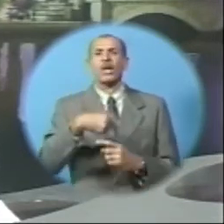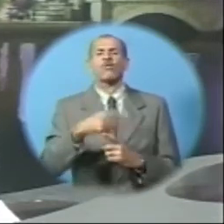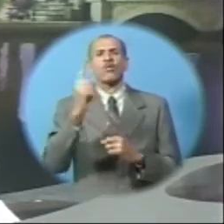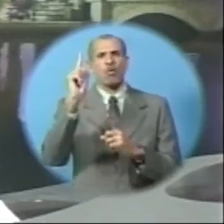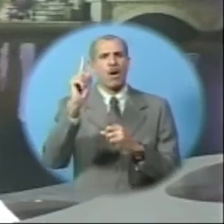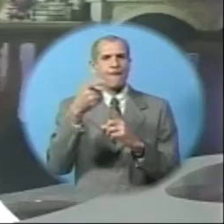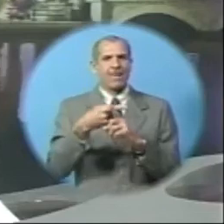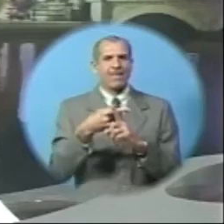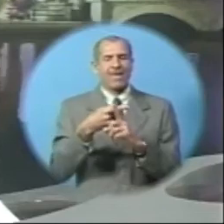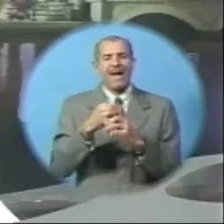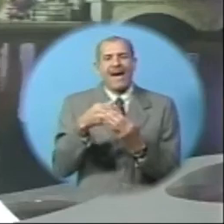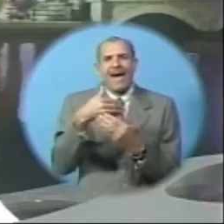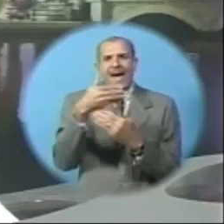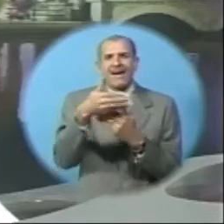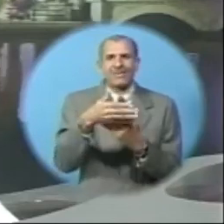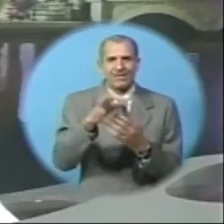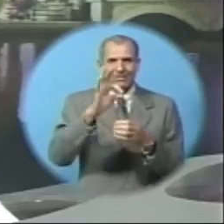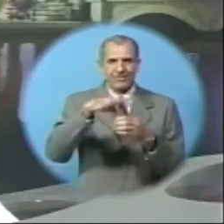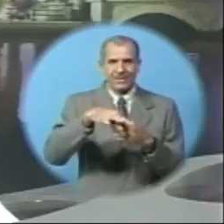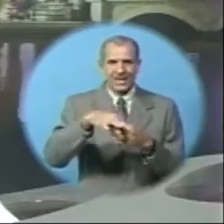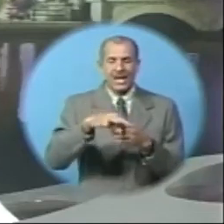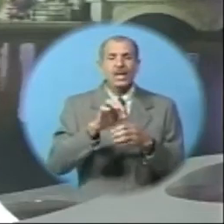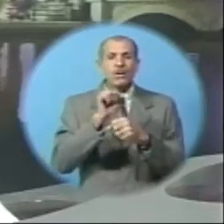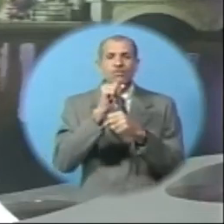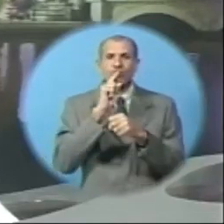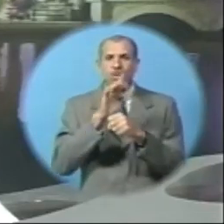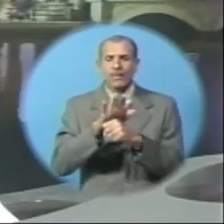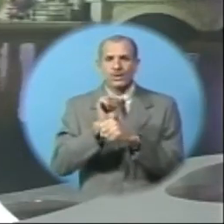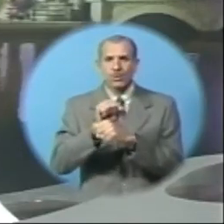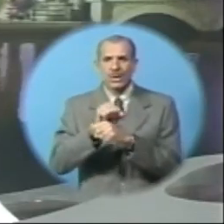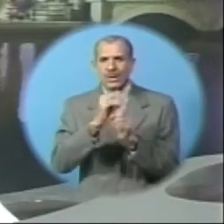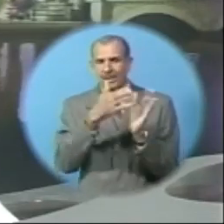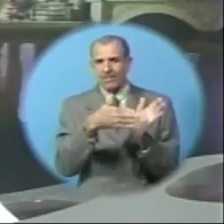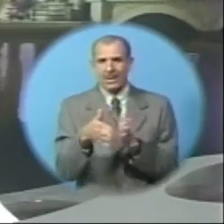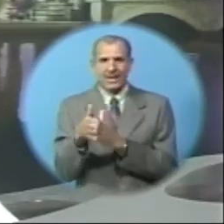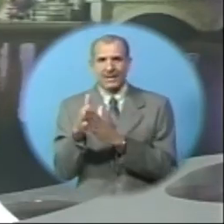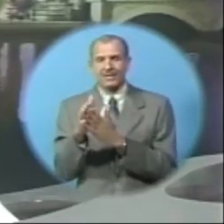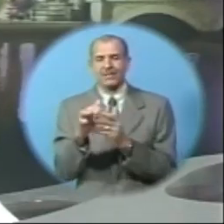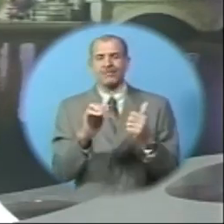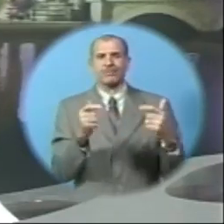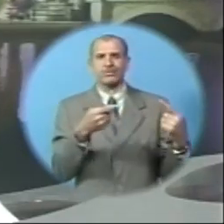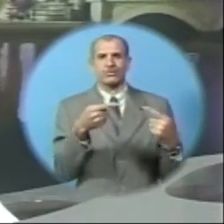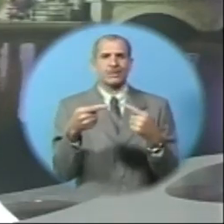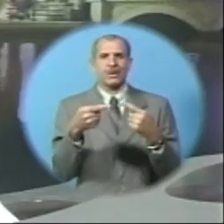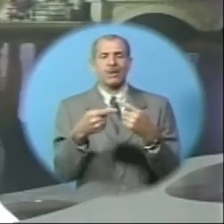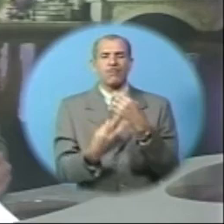after elections. The coalition has pledged to work on a social plan to combat poverty.